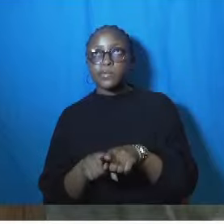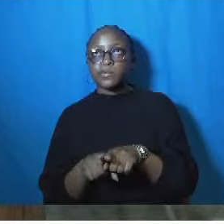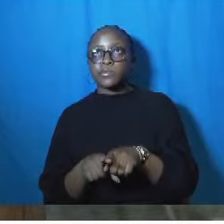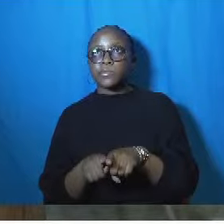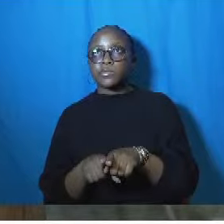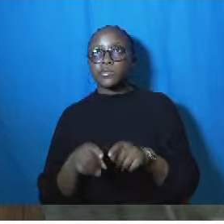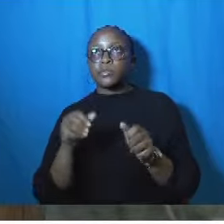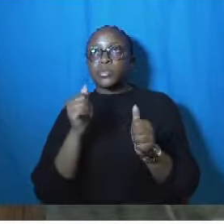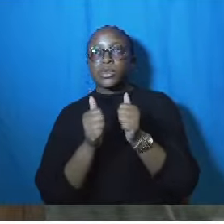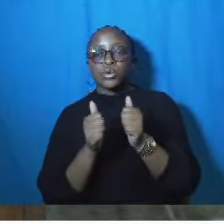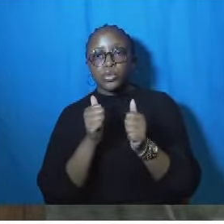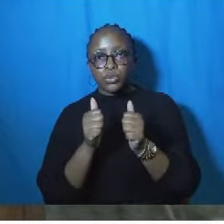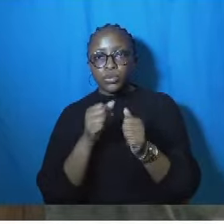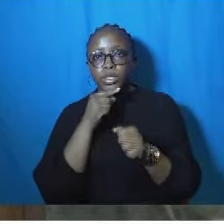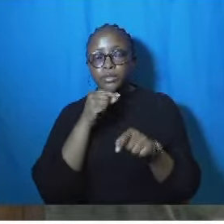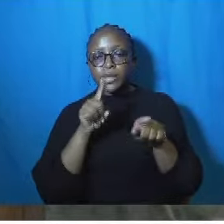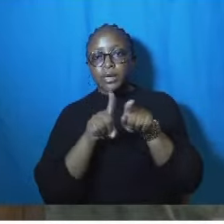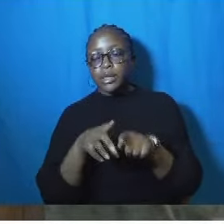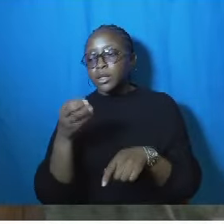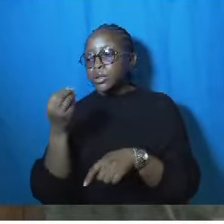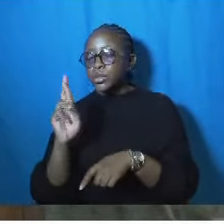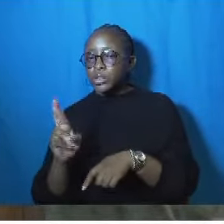Which brother or sister?